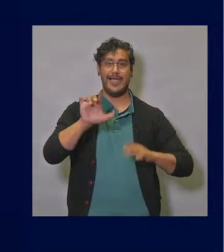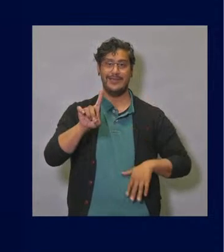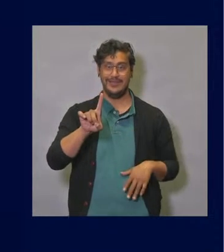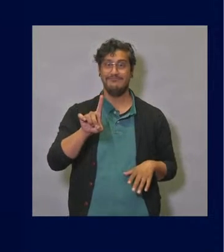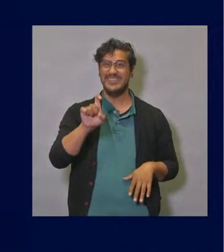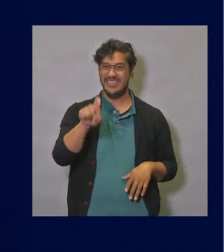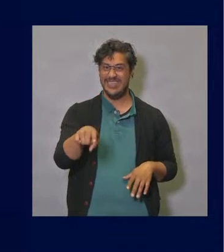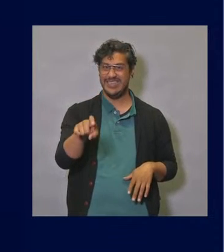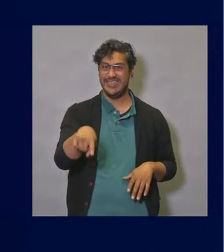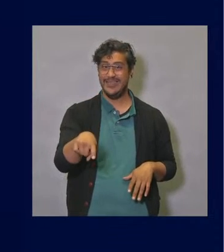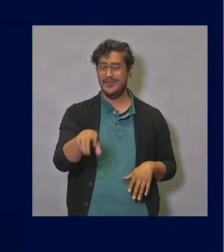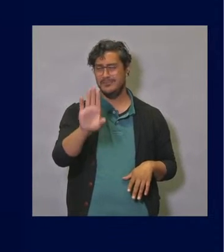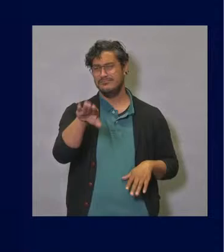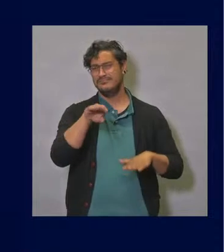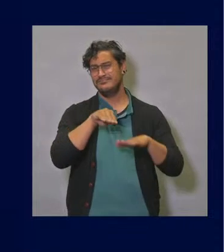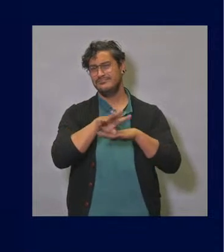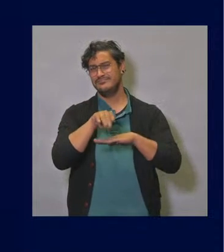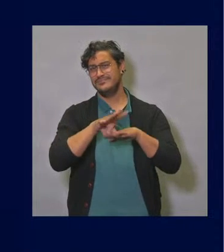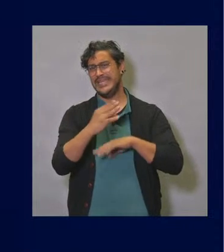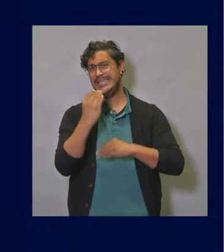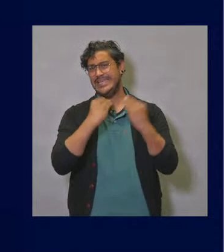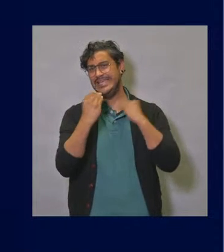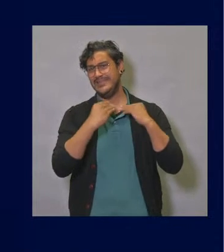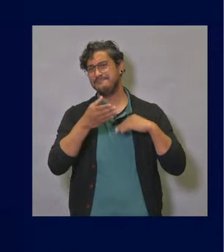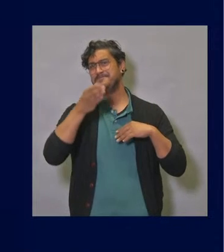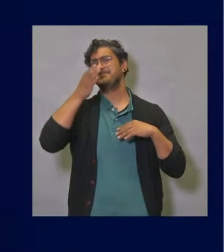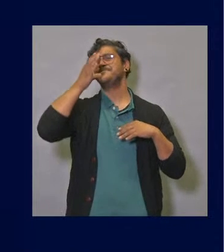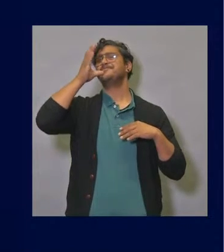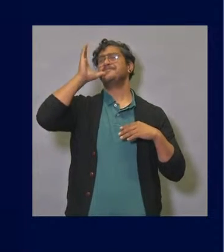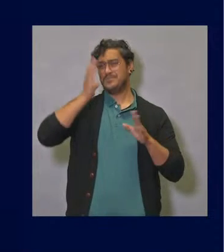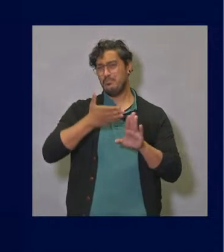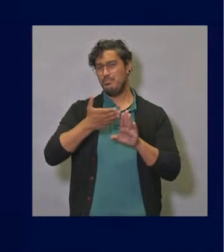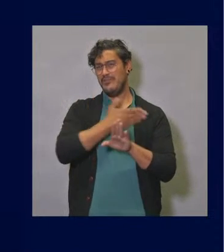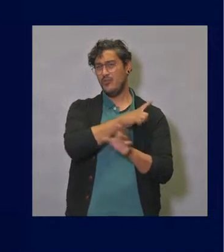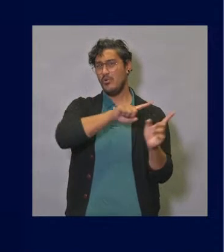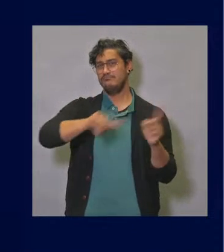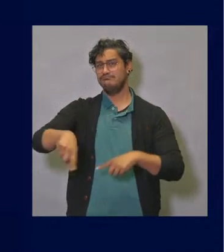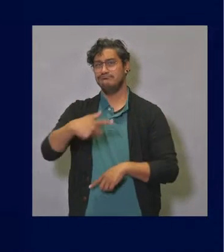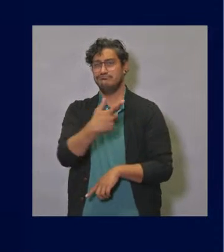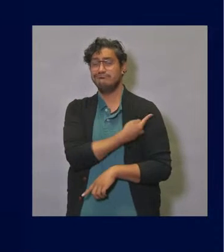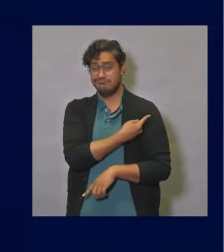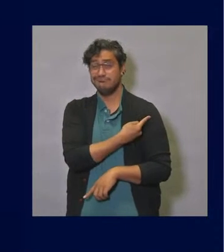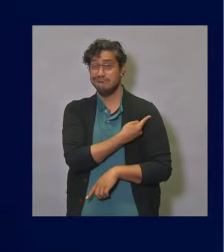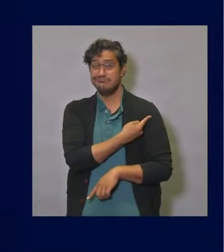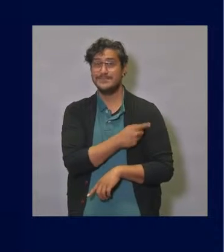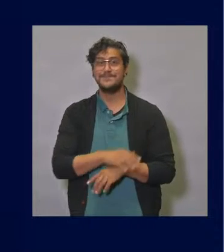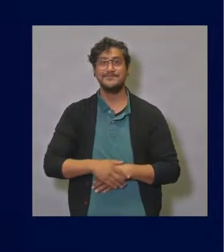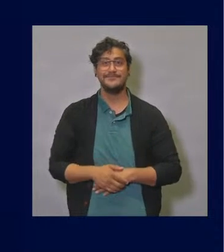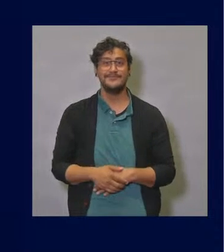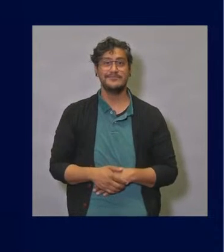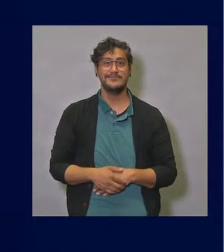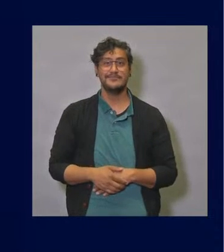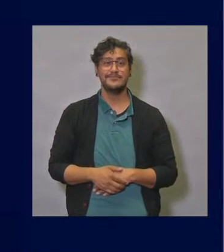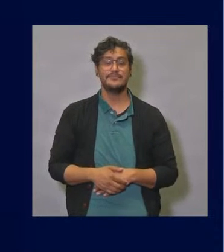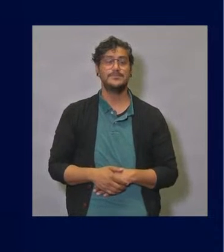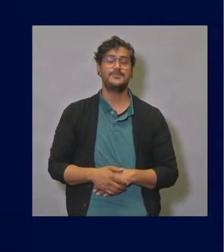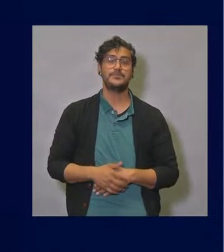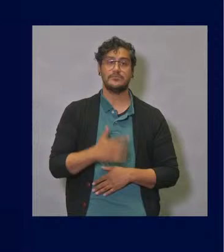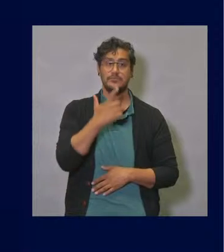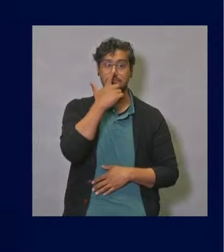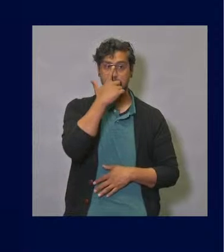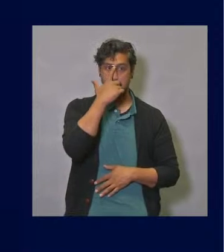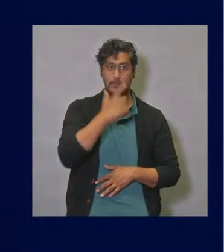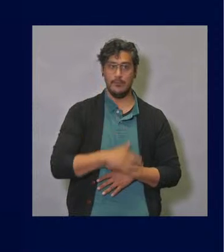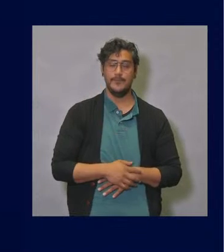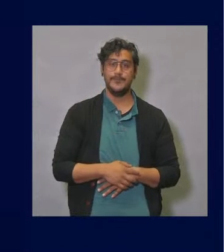it's advisable always to eat and hydrate before coming to get a vaccination. Next slide. An additional strategy